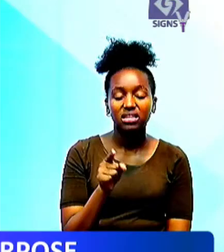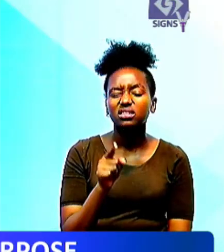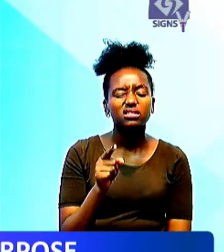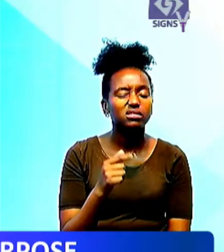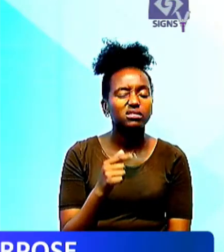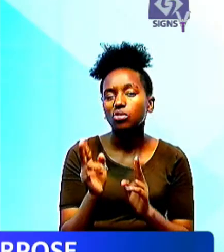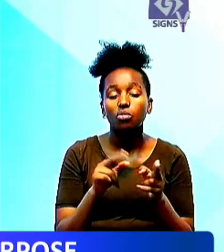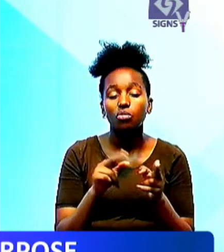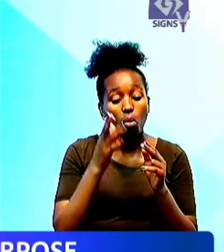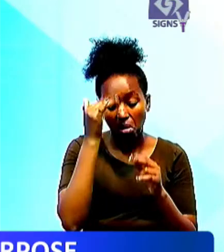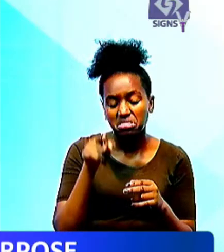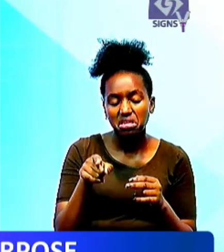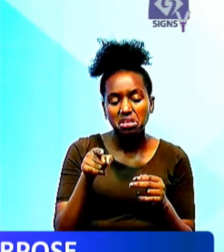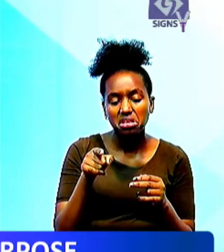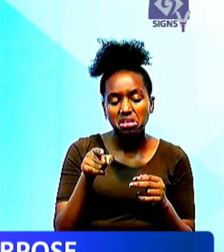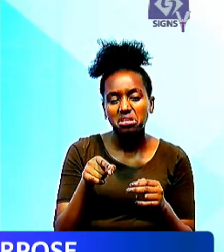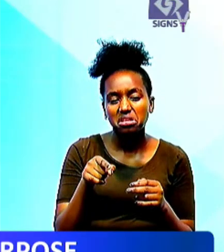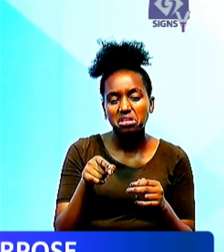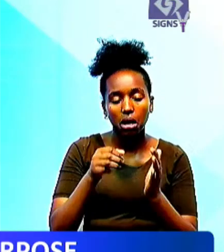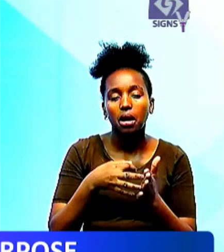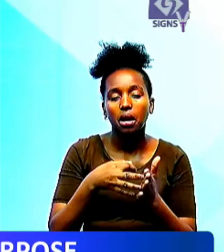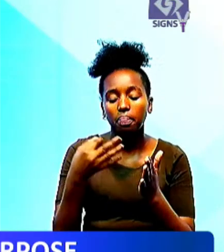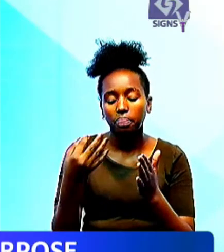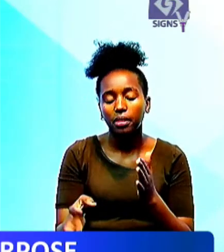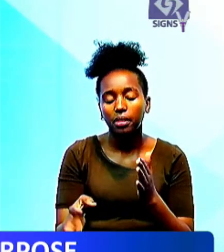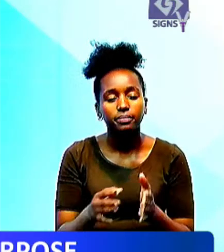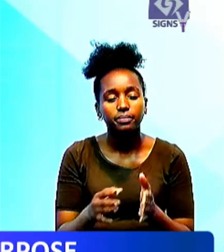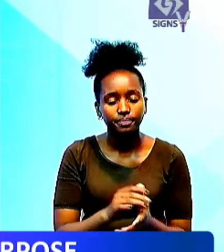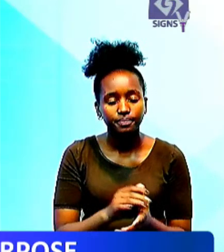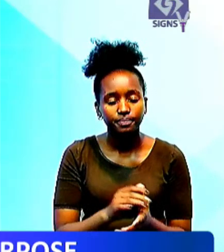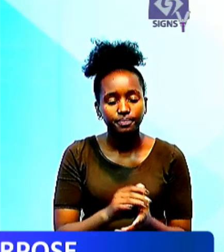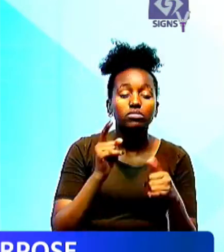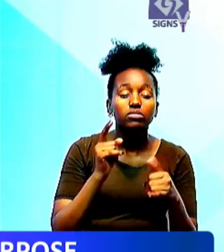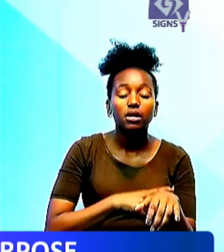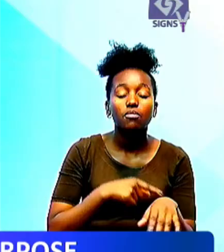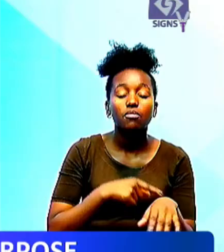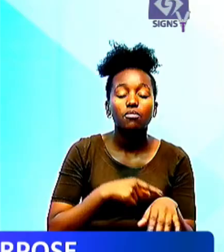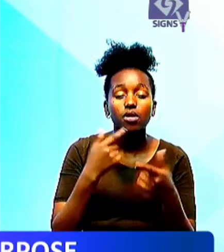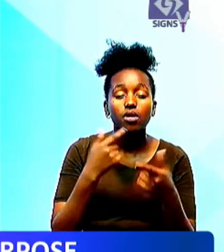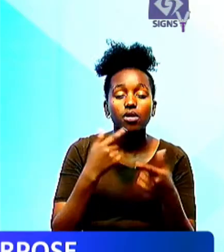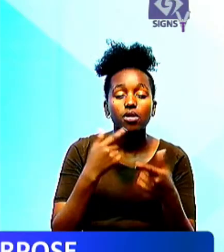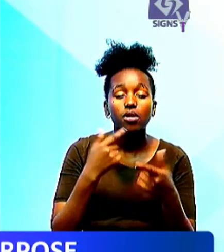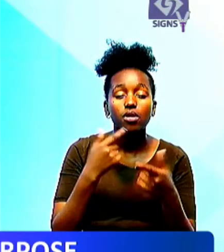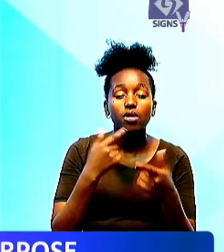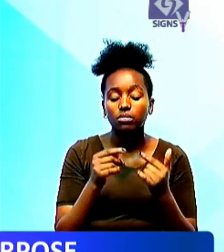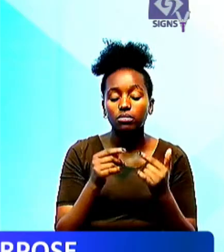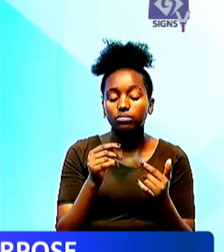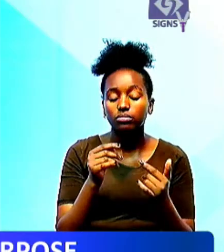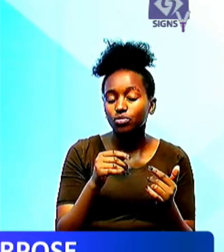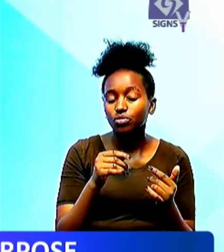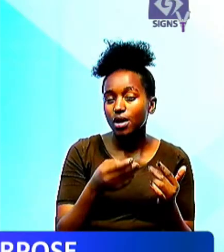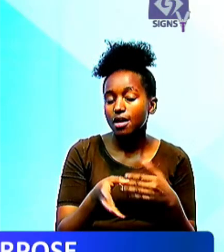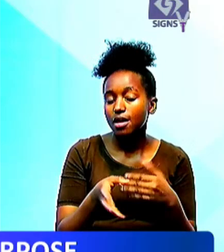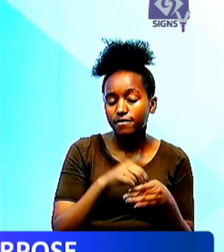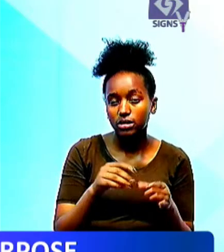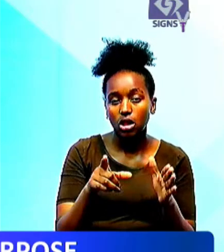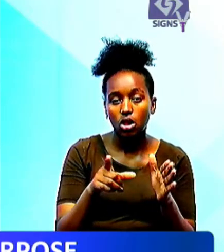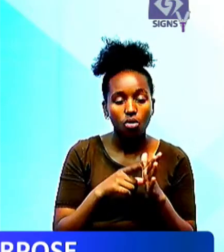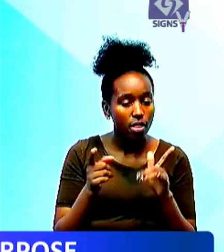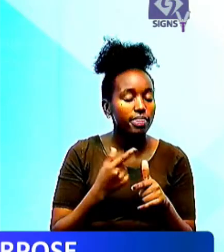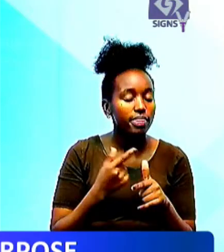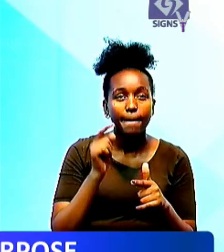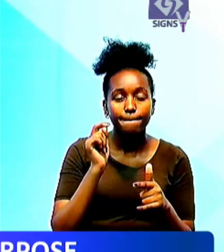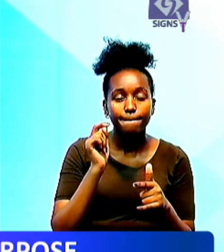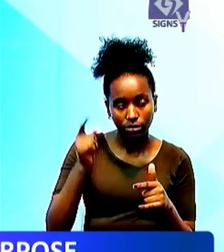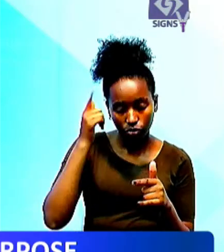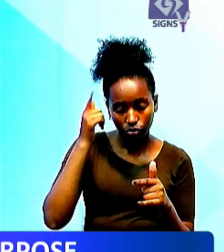might default. So even when you're issuing those bonds out there, the stability of the country determines what the interest rate you give. If